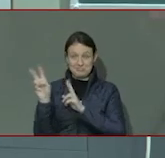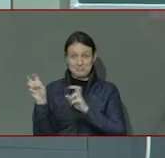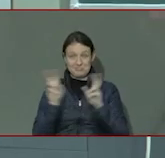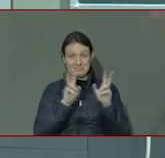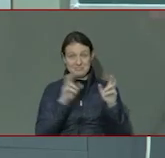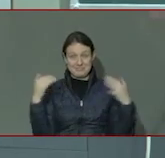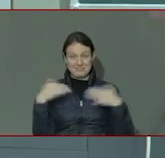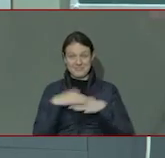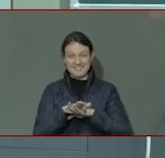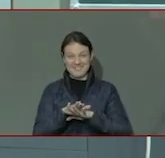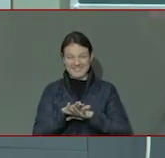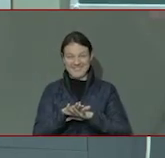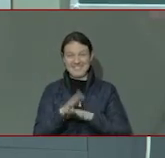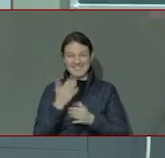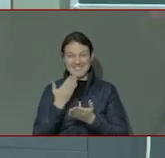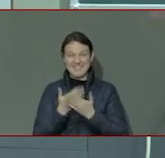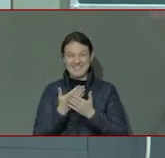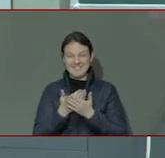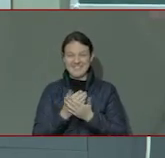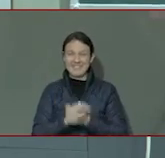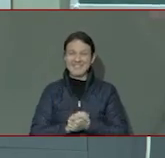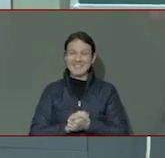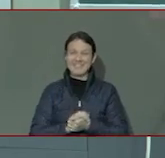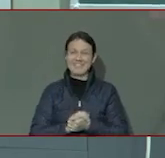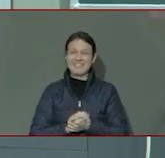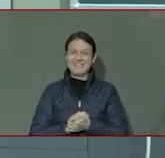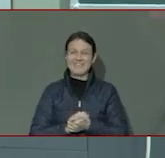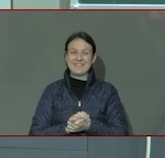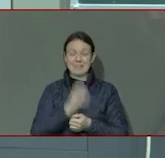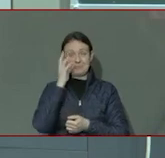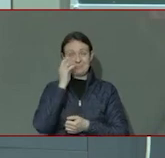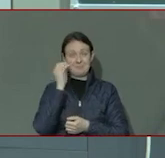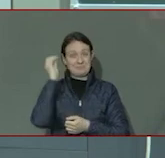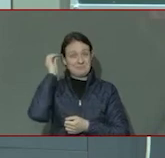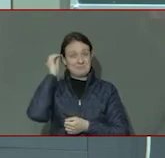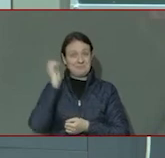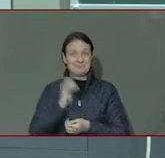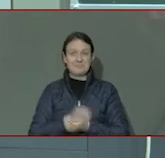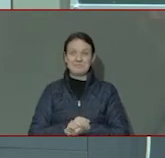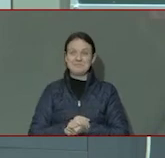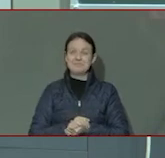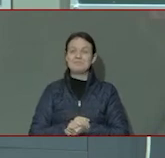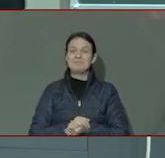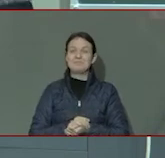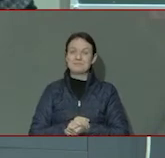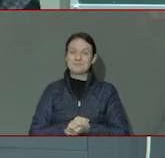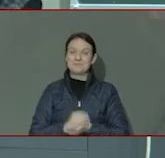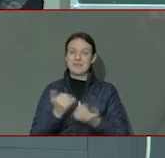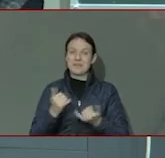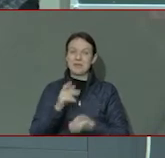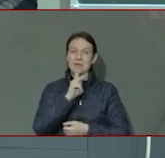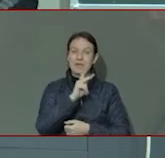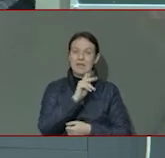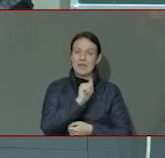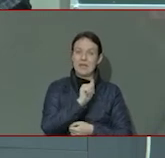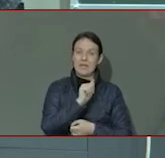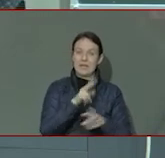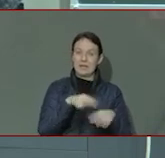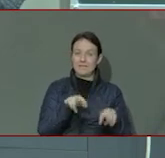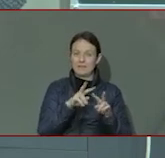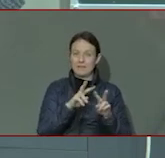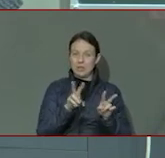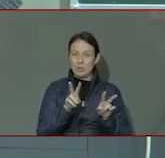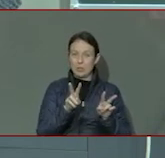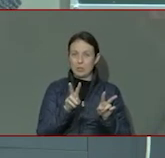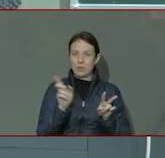topics in a question. Okay? So keep that in mind. Now, the Ka value for this